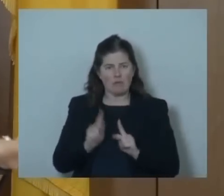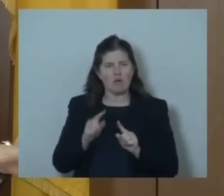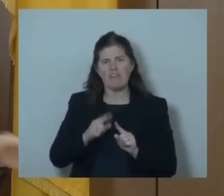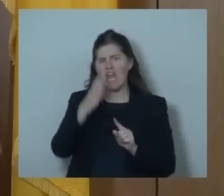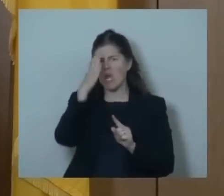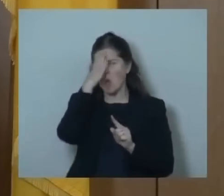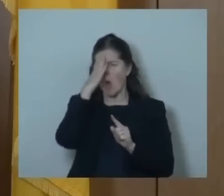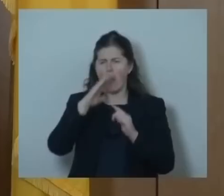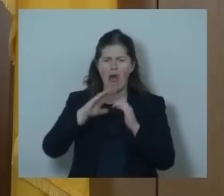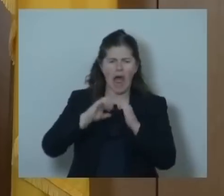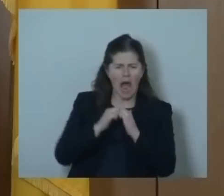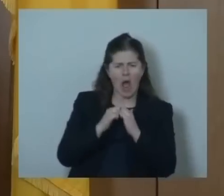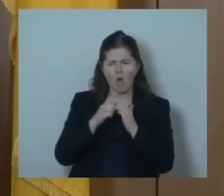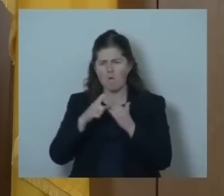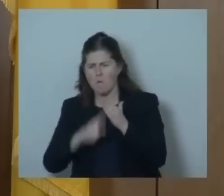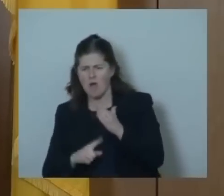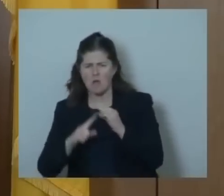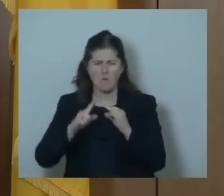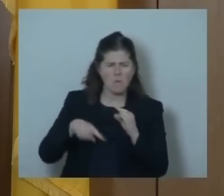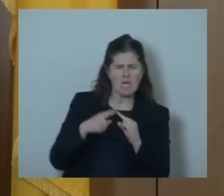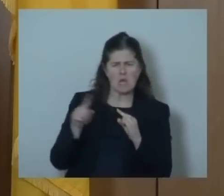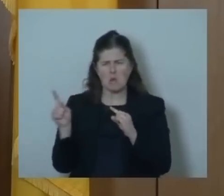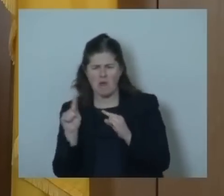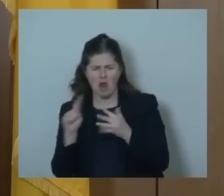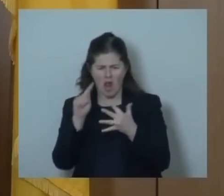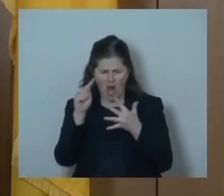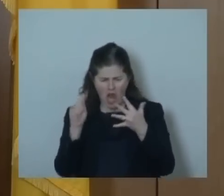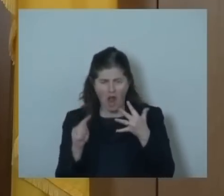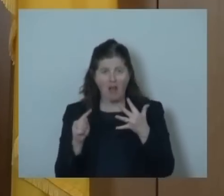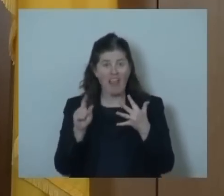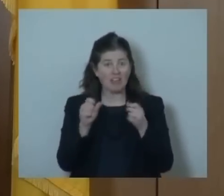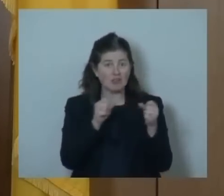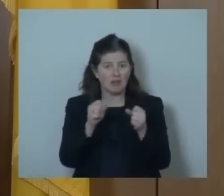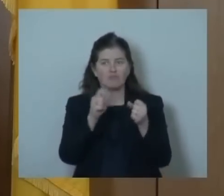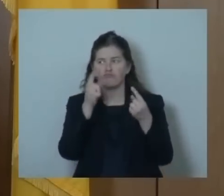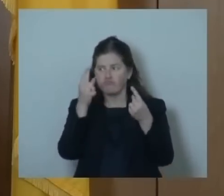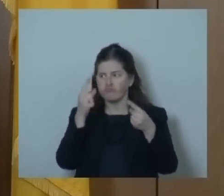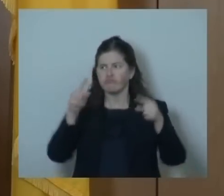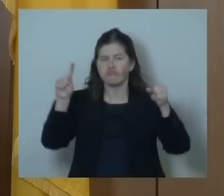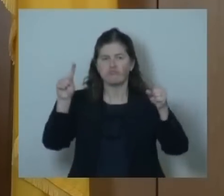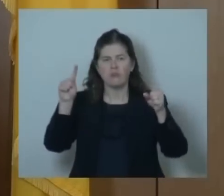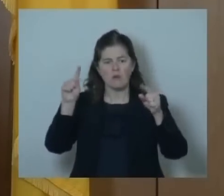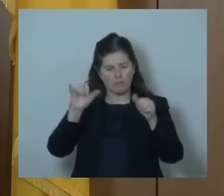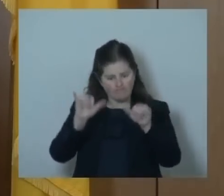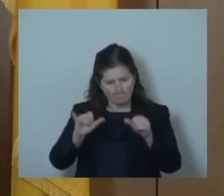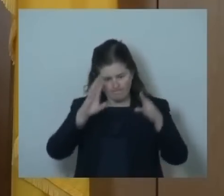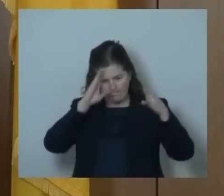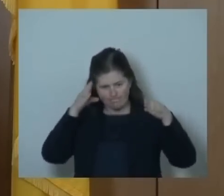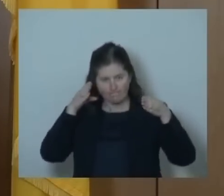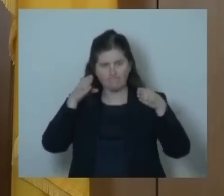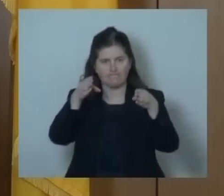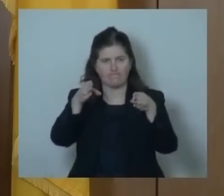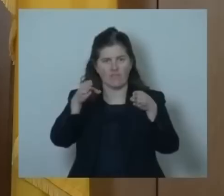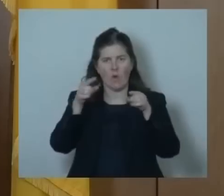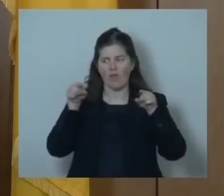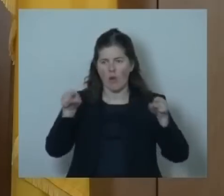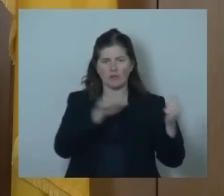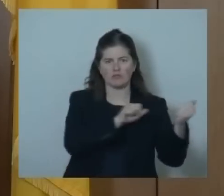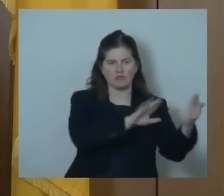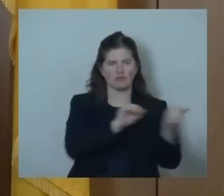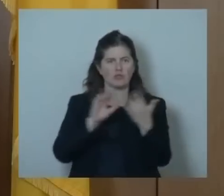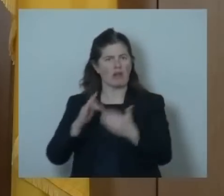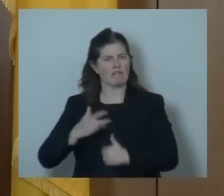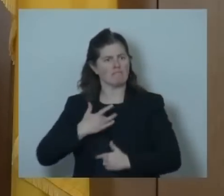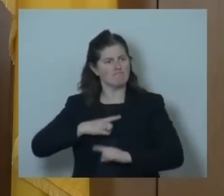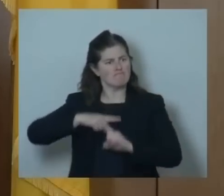and where. And that strategy has proved successful. So we're going to stay the course. And I feel really good about